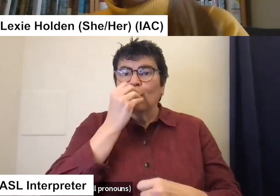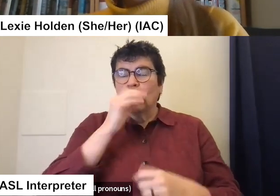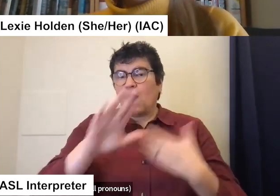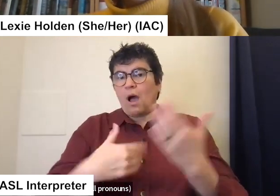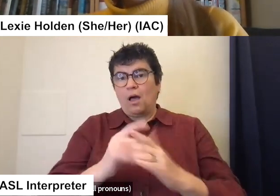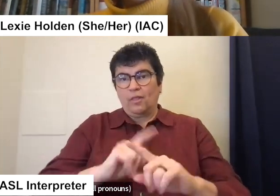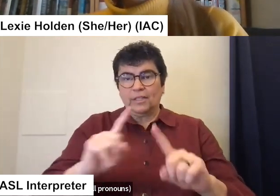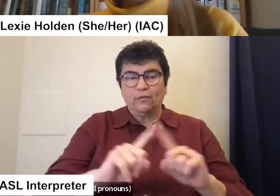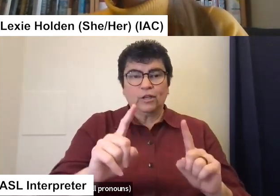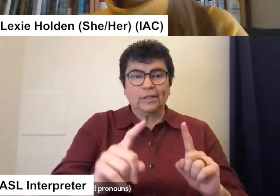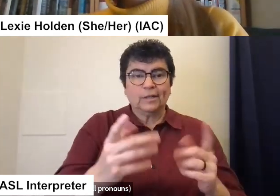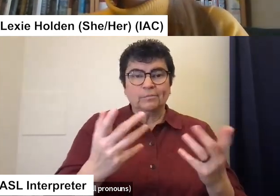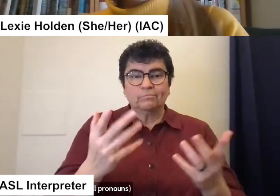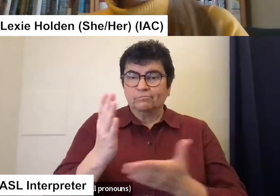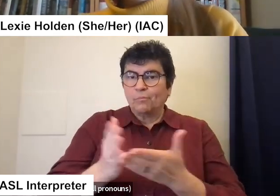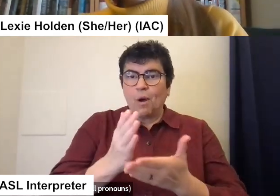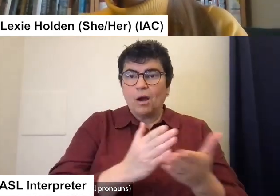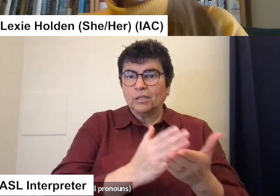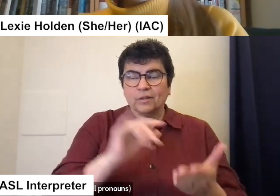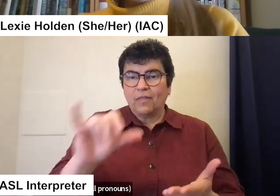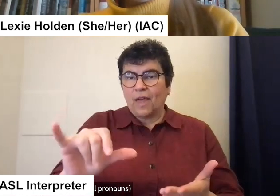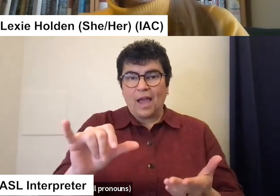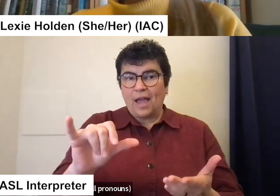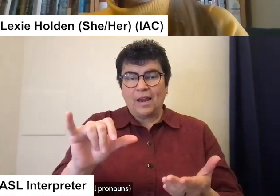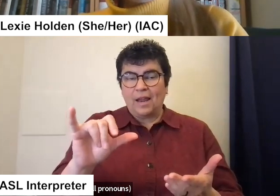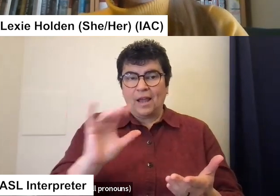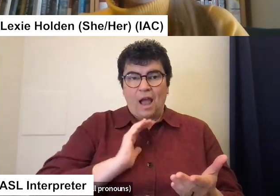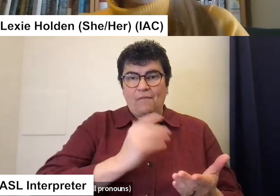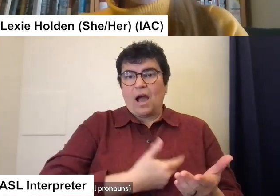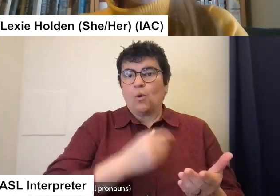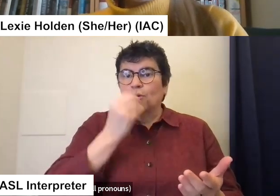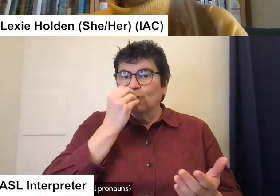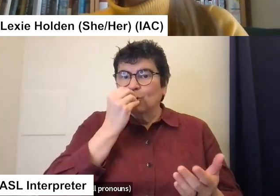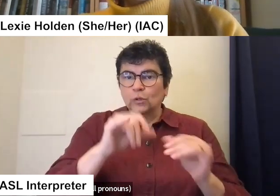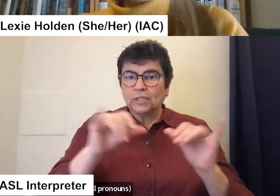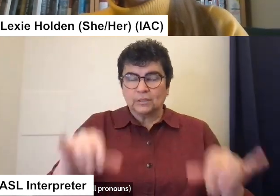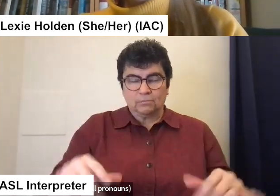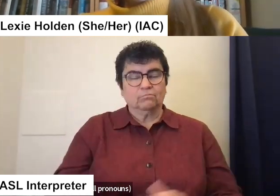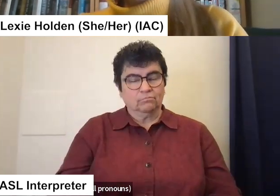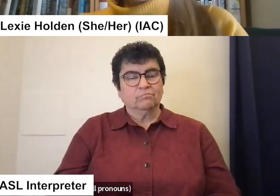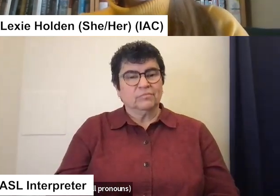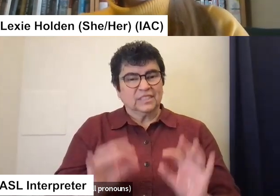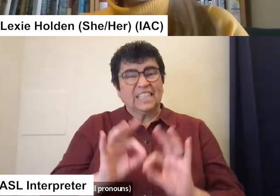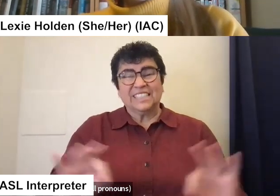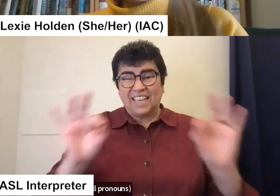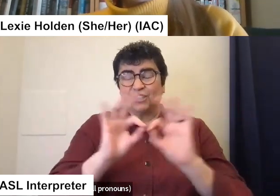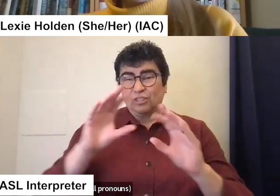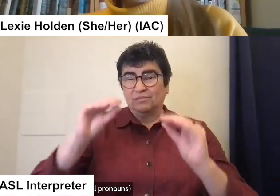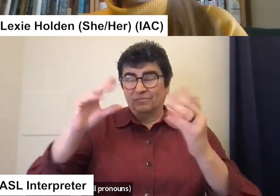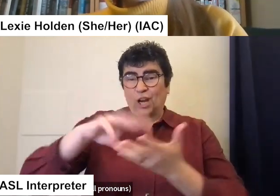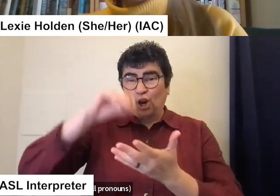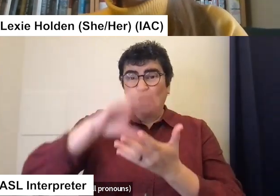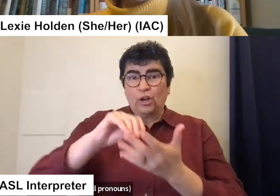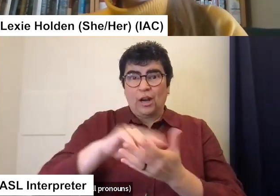different parts of our food system is essential. Education is